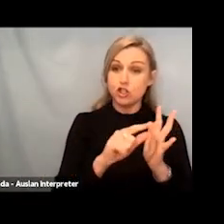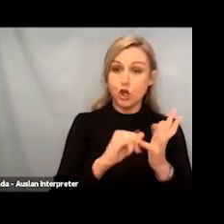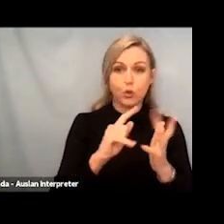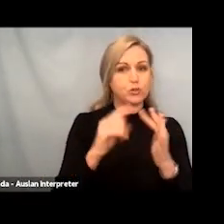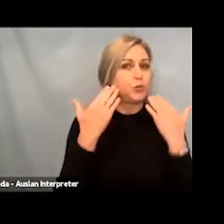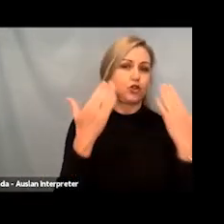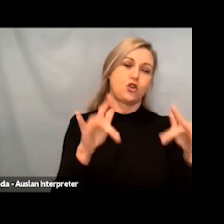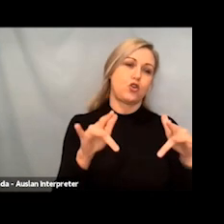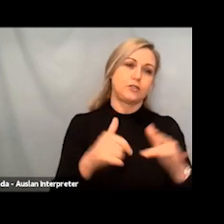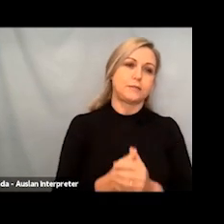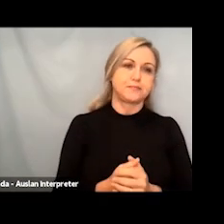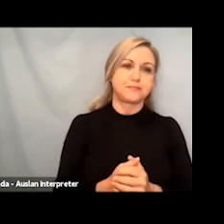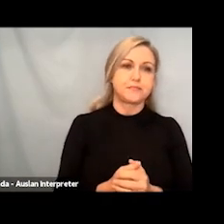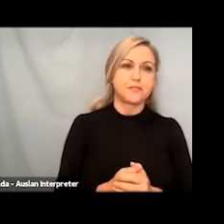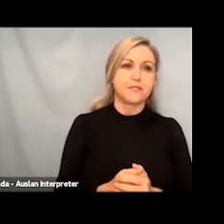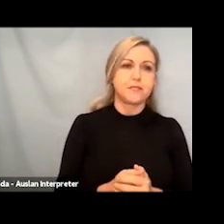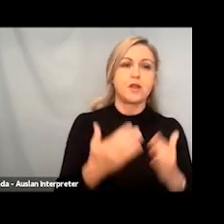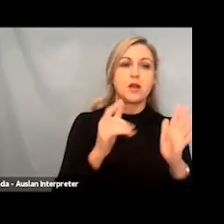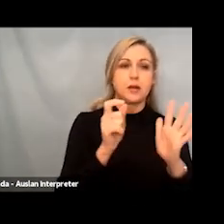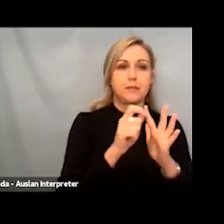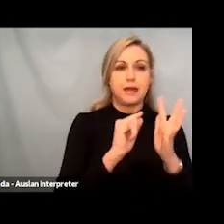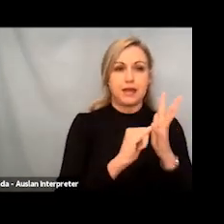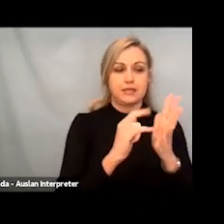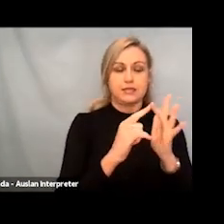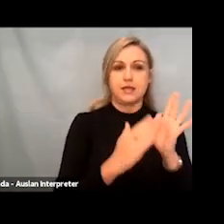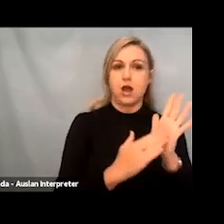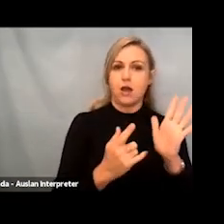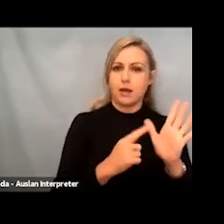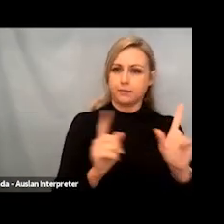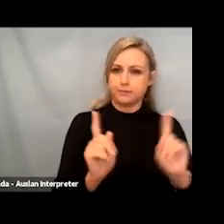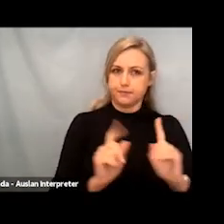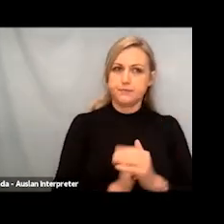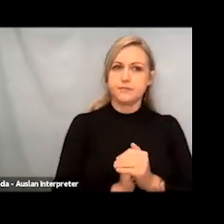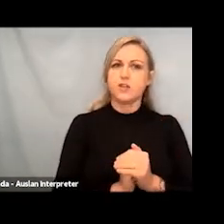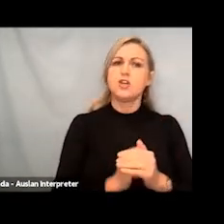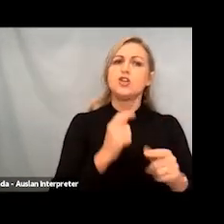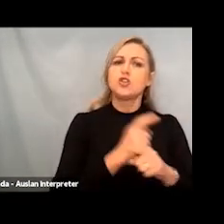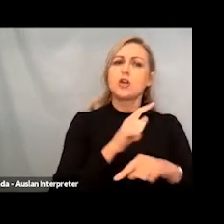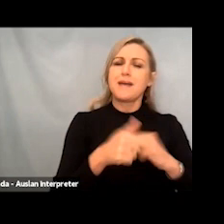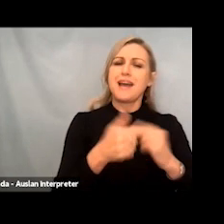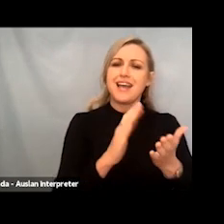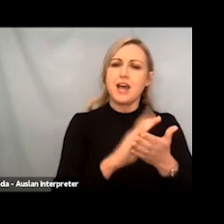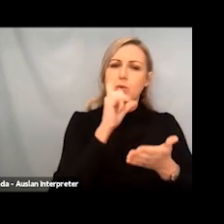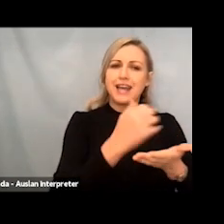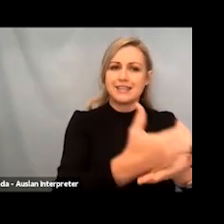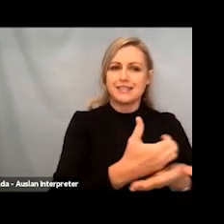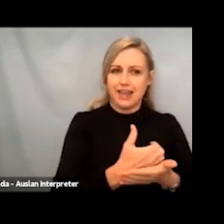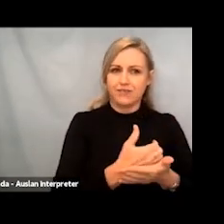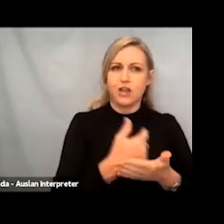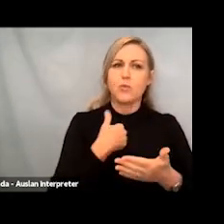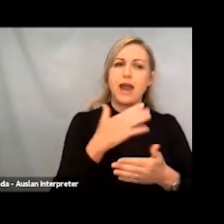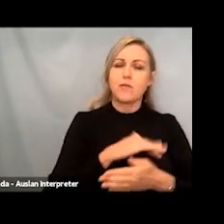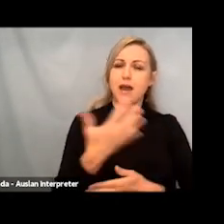So it's an open label pilot study, and it's really looking at safety feasibility, aiming to recruit 15 people